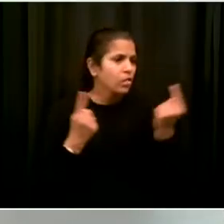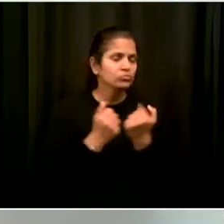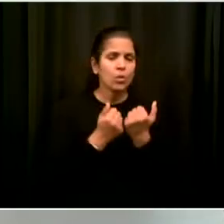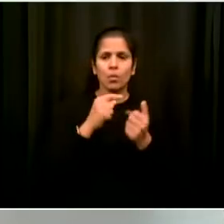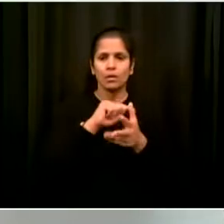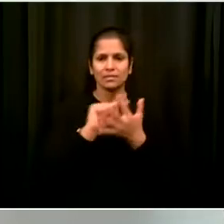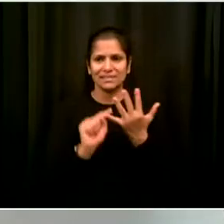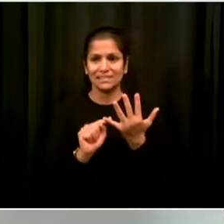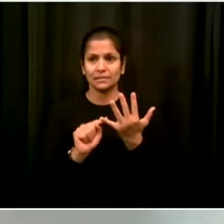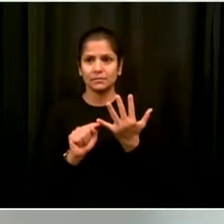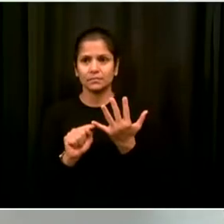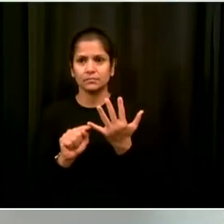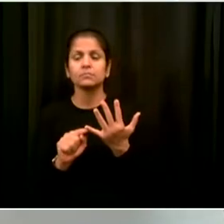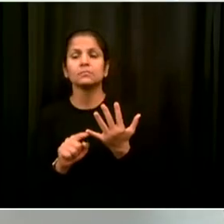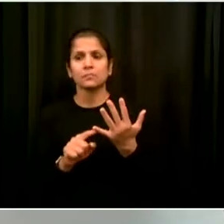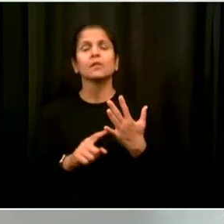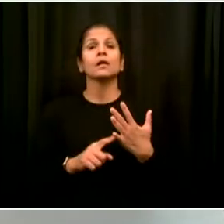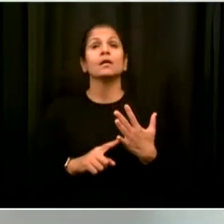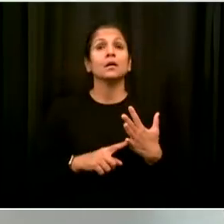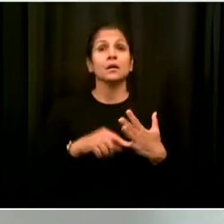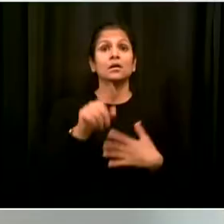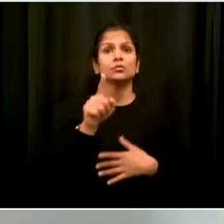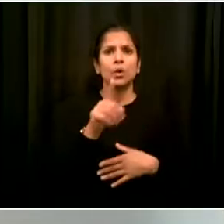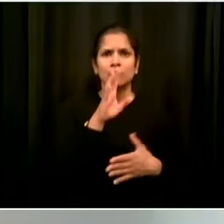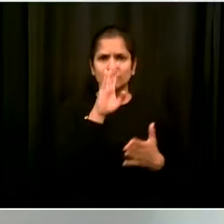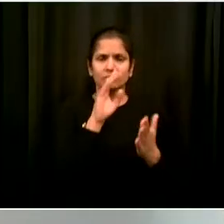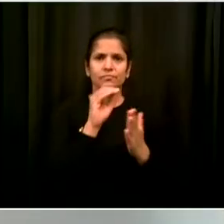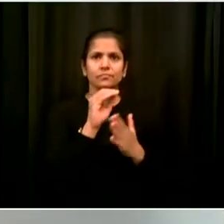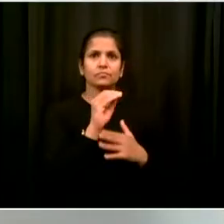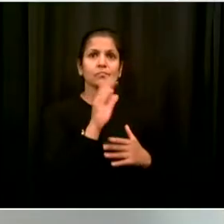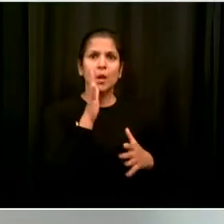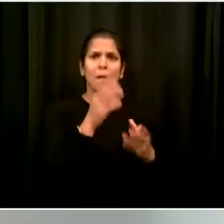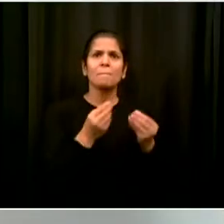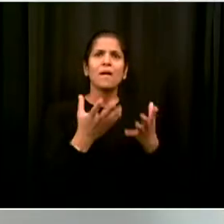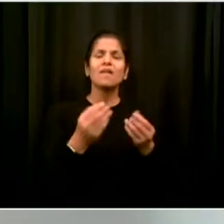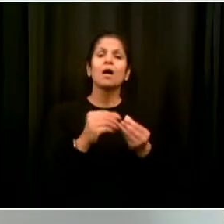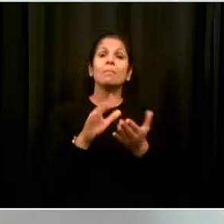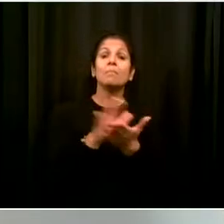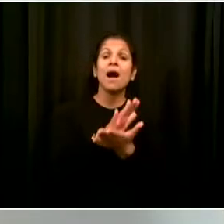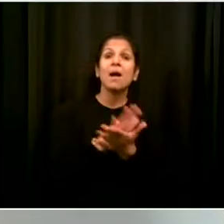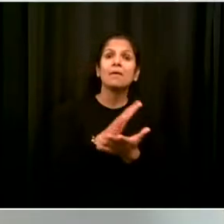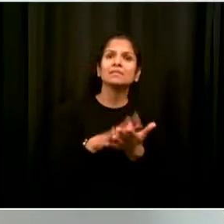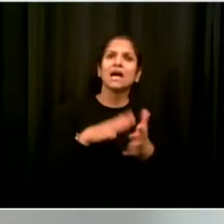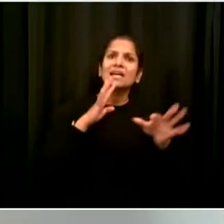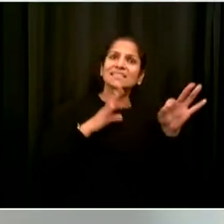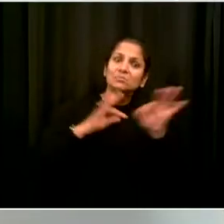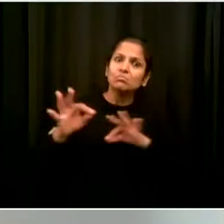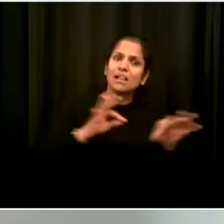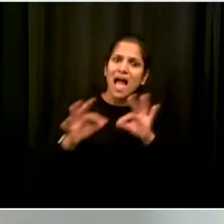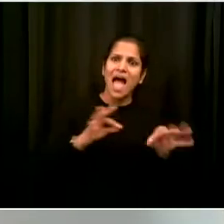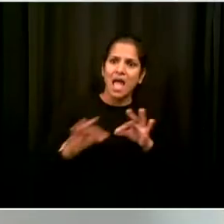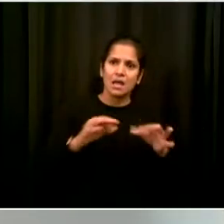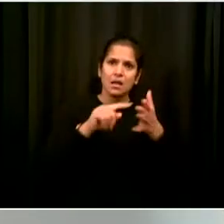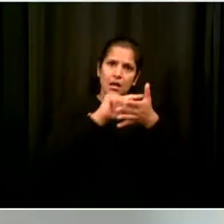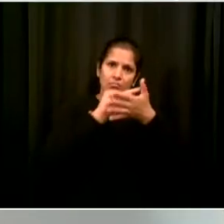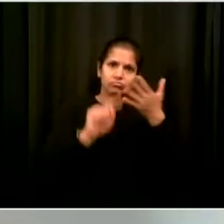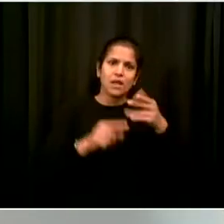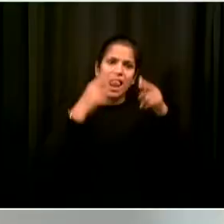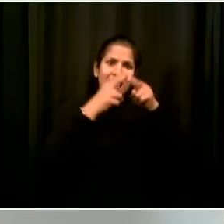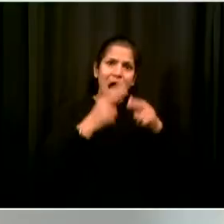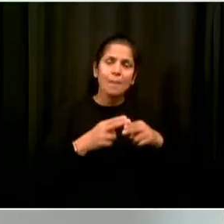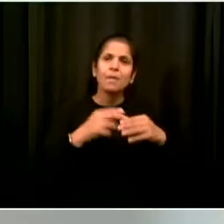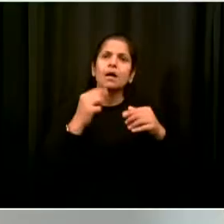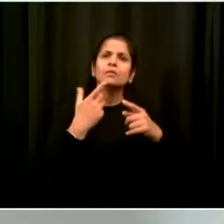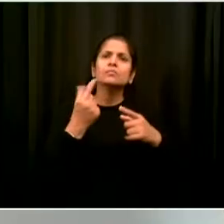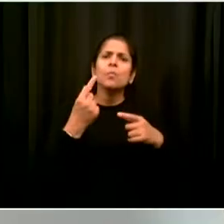information sheet, which describes what vaccine you're getting. It's going to describe any known side effects of the vaccine, what you